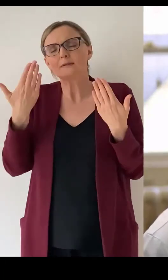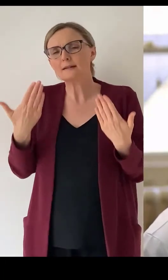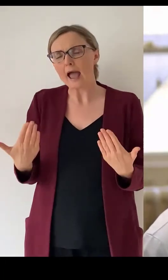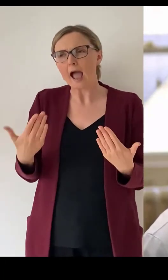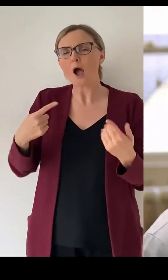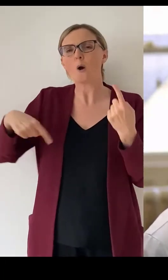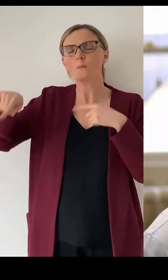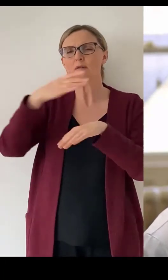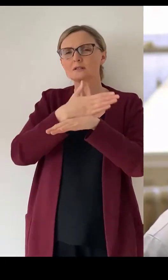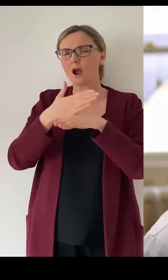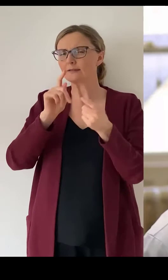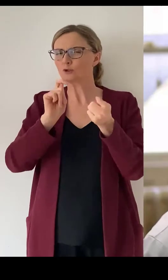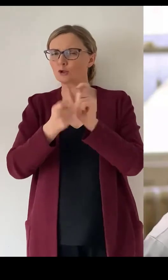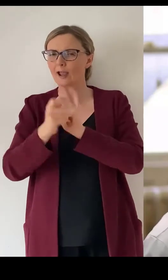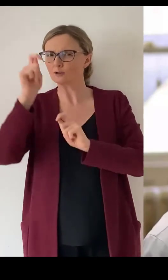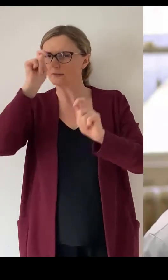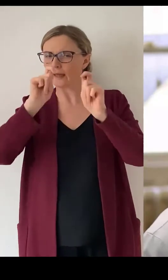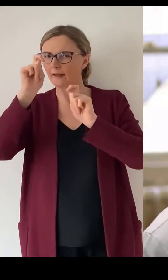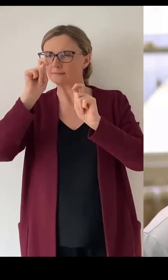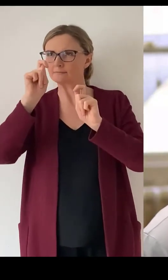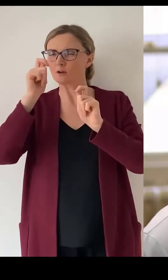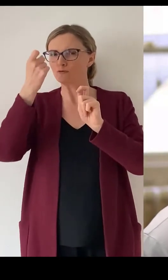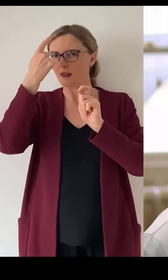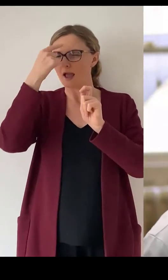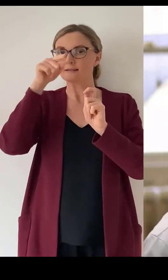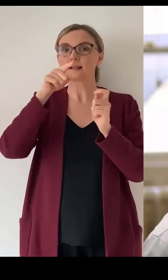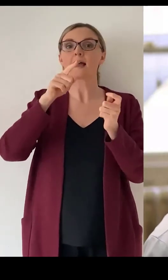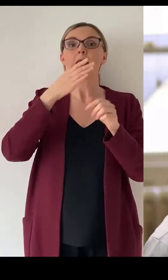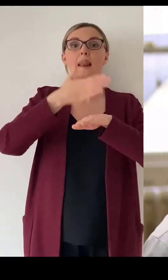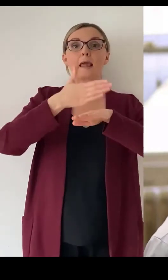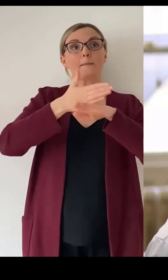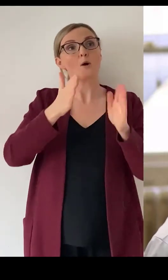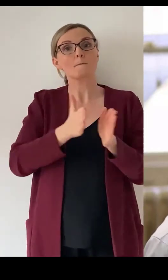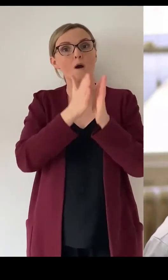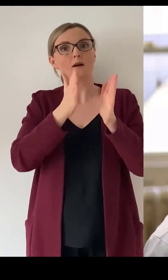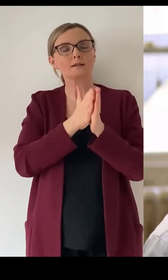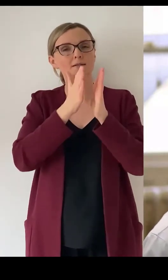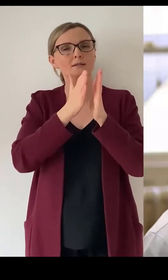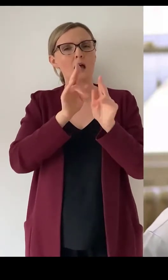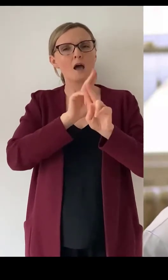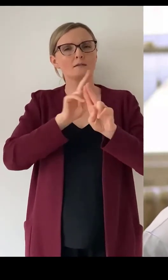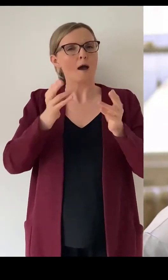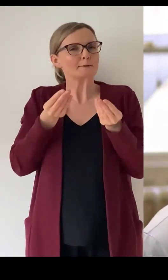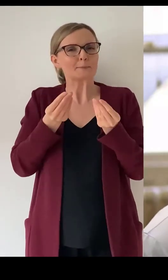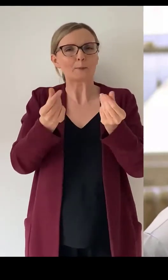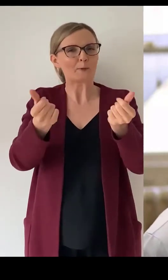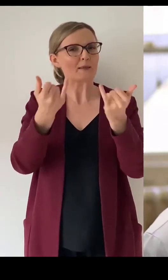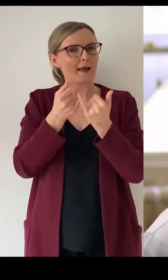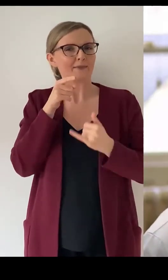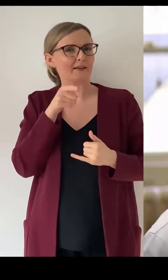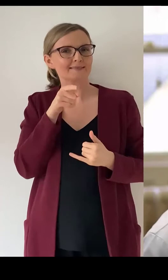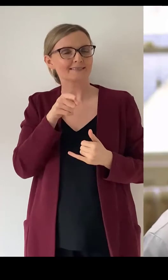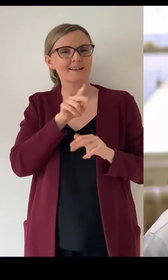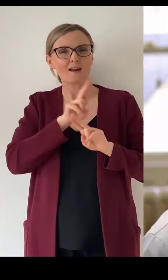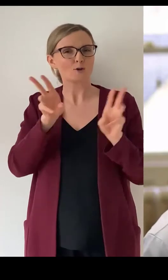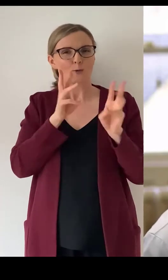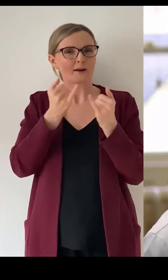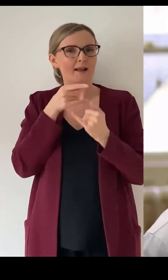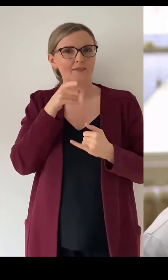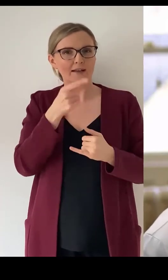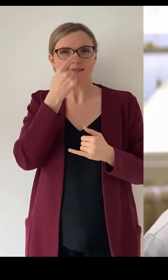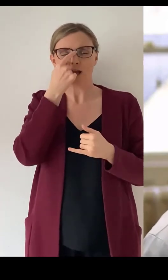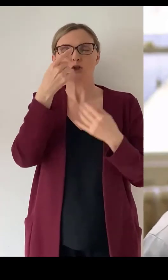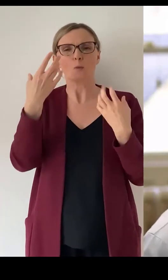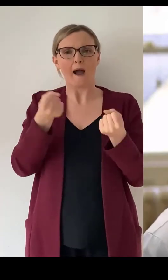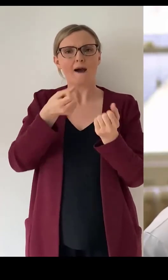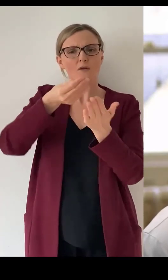labour market doesn't work quite as smoothly as predicted by the perfectly competitive model. So there are mobility costs,